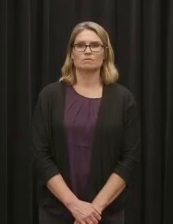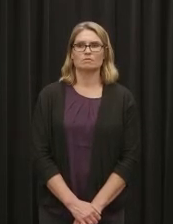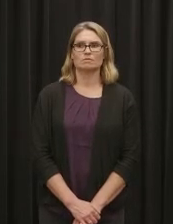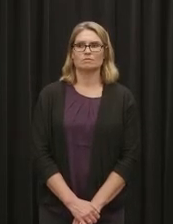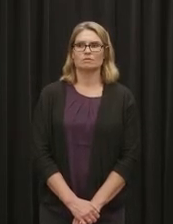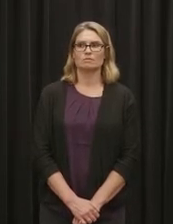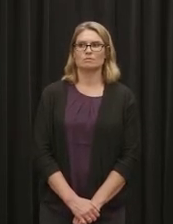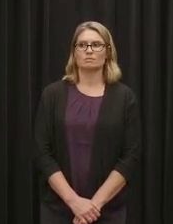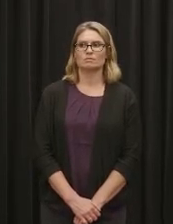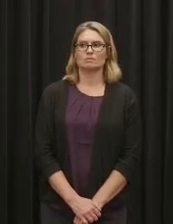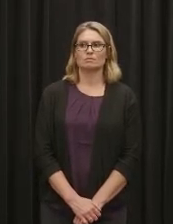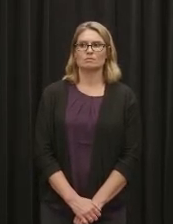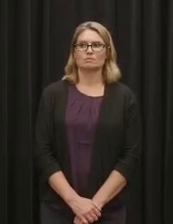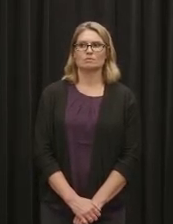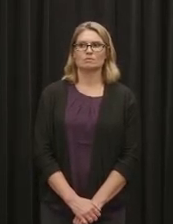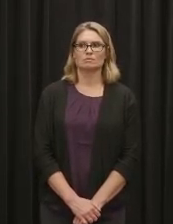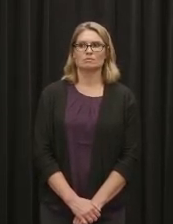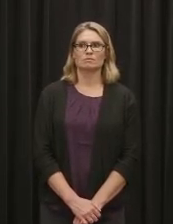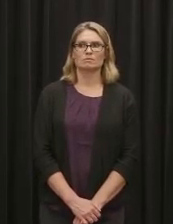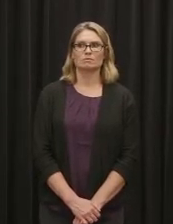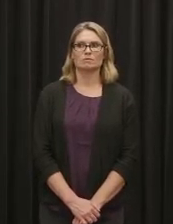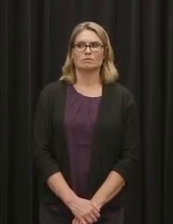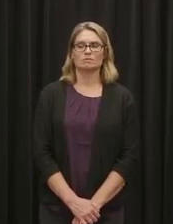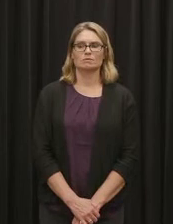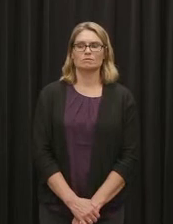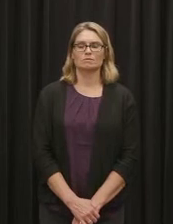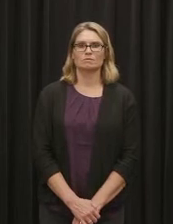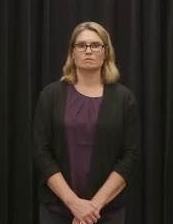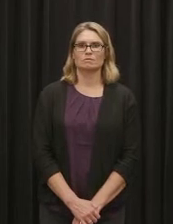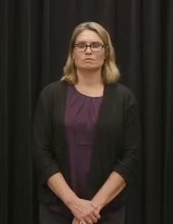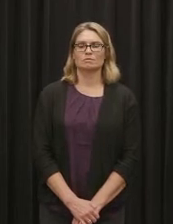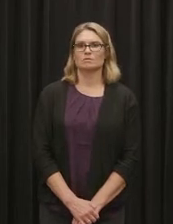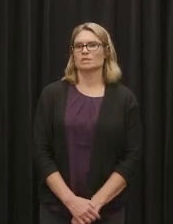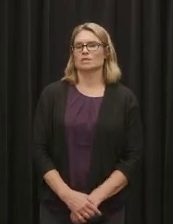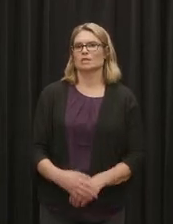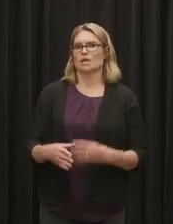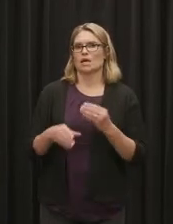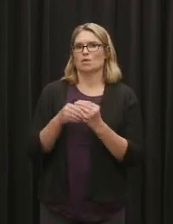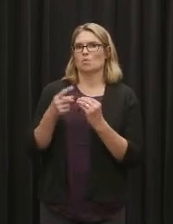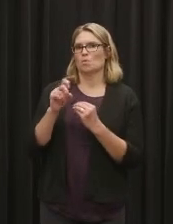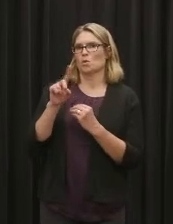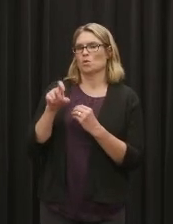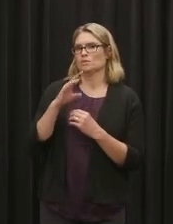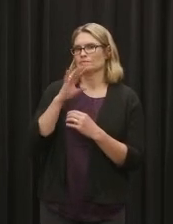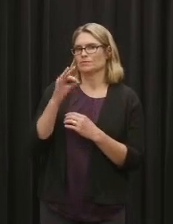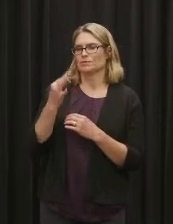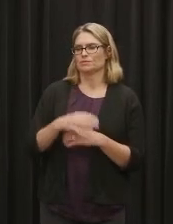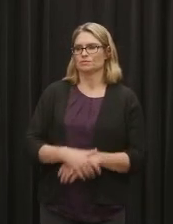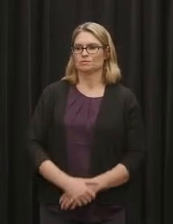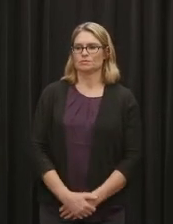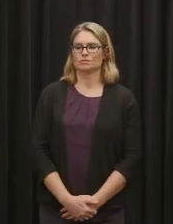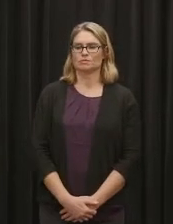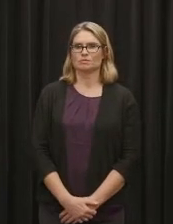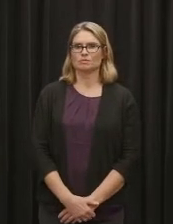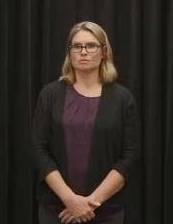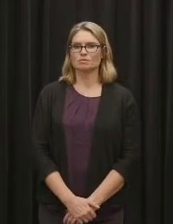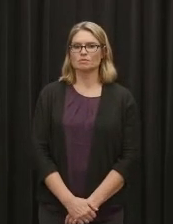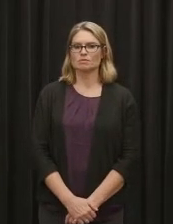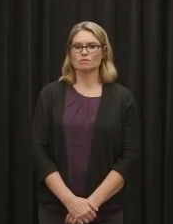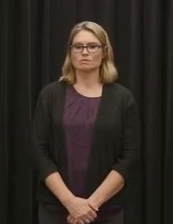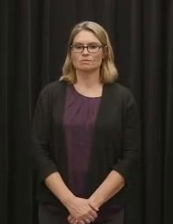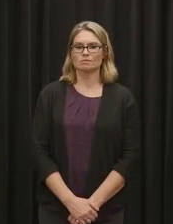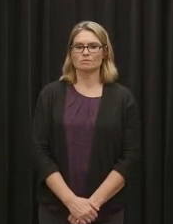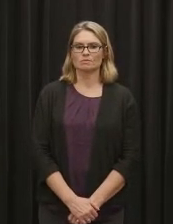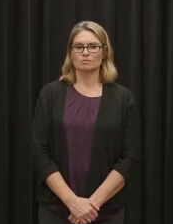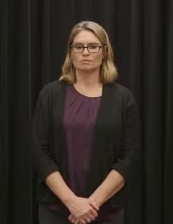Can I have another follow-up? What do you want to know? I would